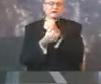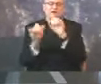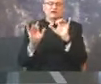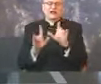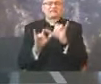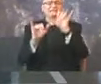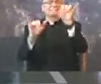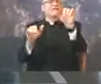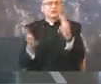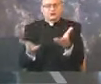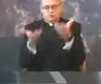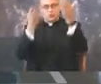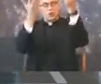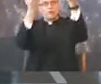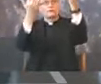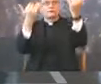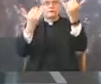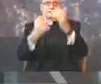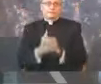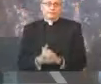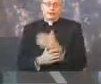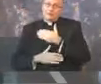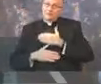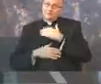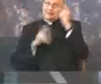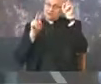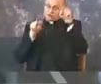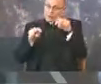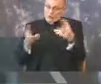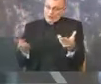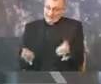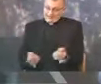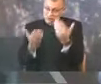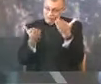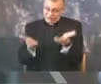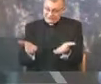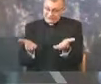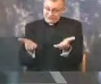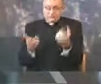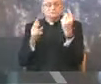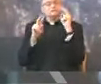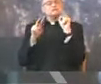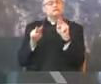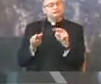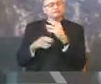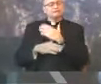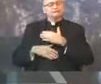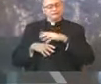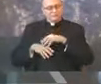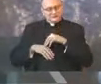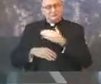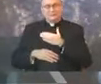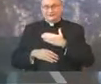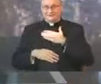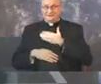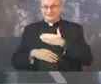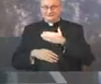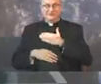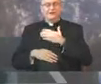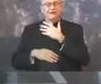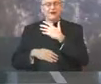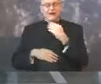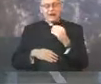salvation. Be pleased to look upon these offerings with a serene and kindly countenance, and to accept